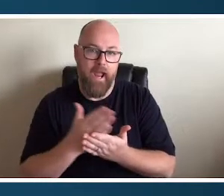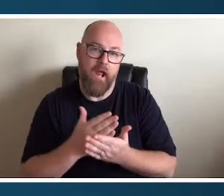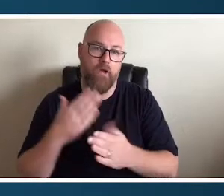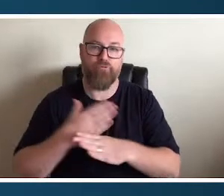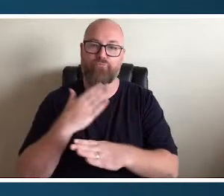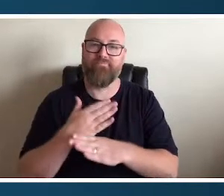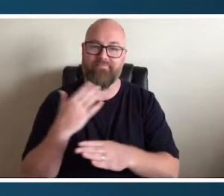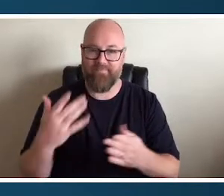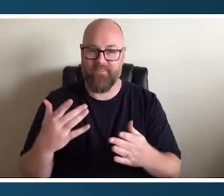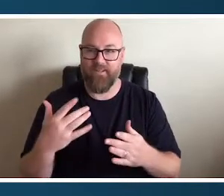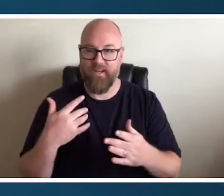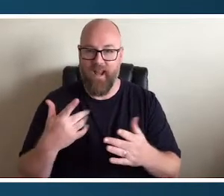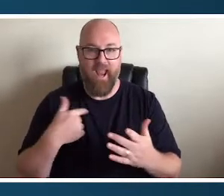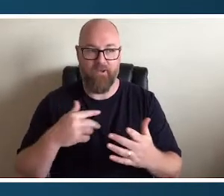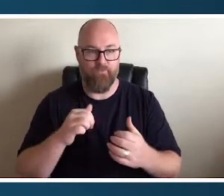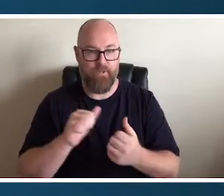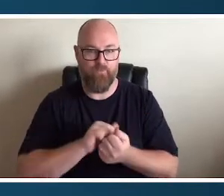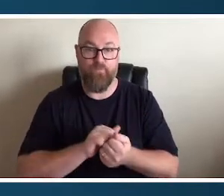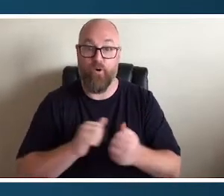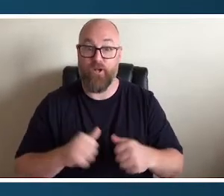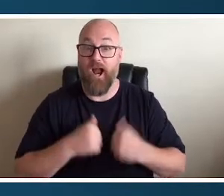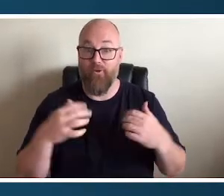which is a great thing. I hope this is a kid.